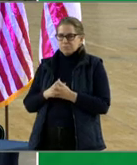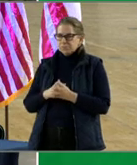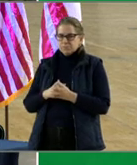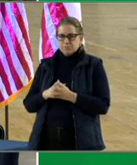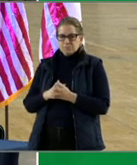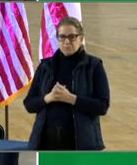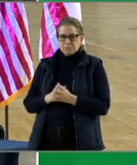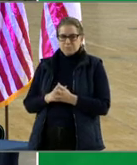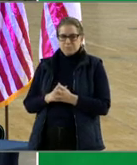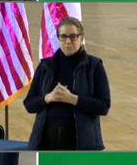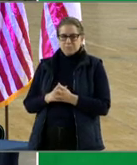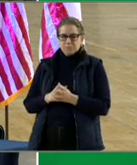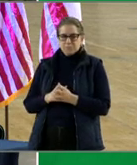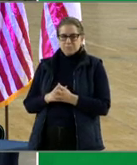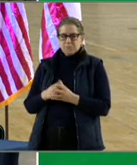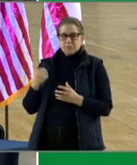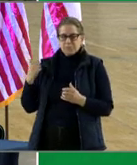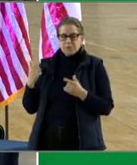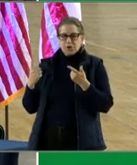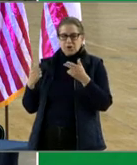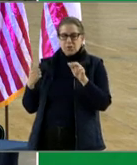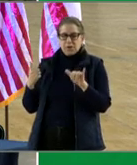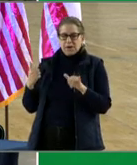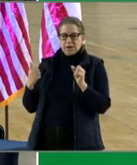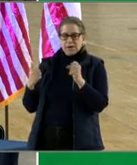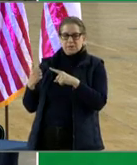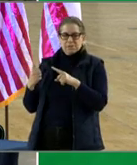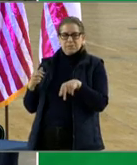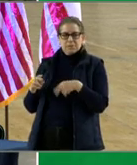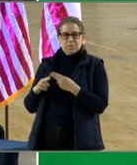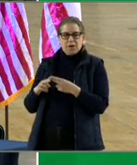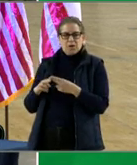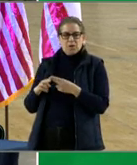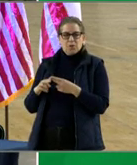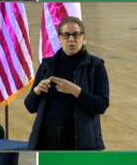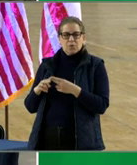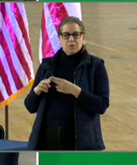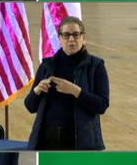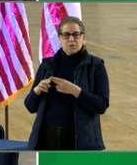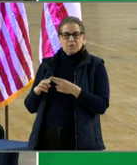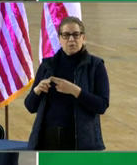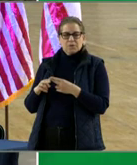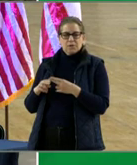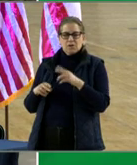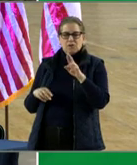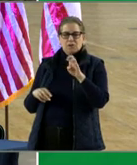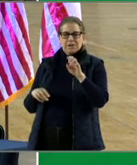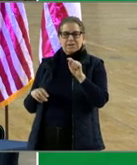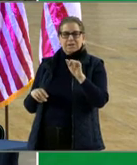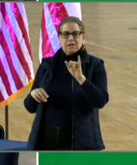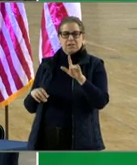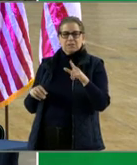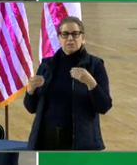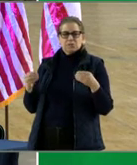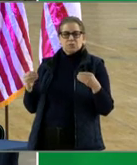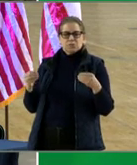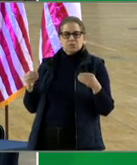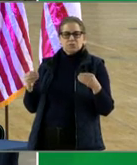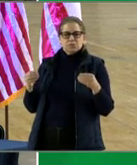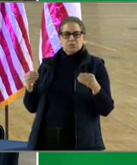If I could return to the retail issue that you alluded to, you talked about a bit about, Mayor,